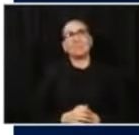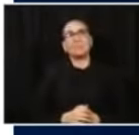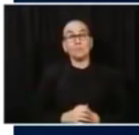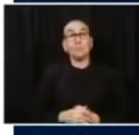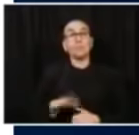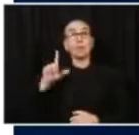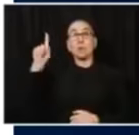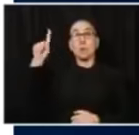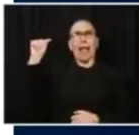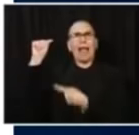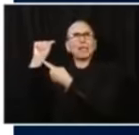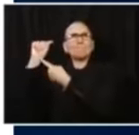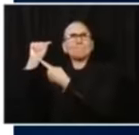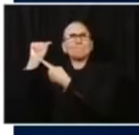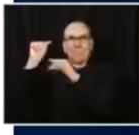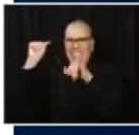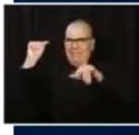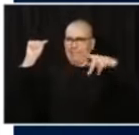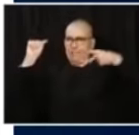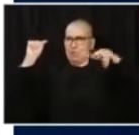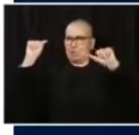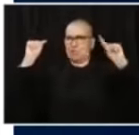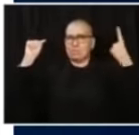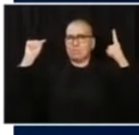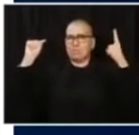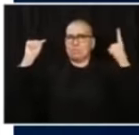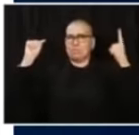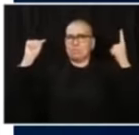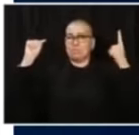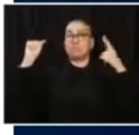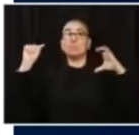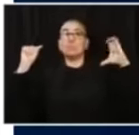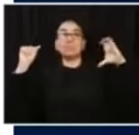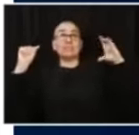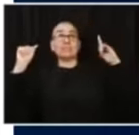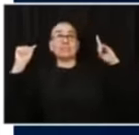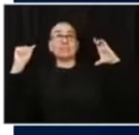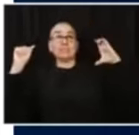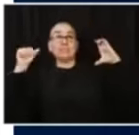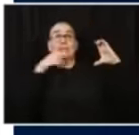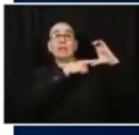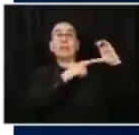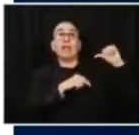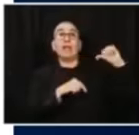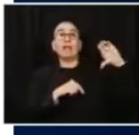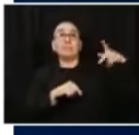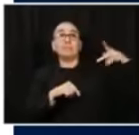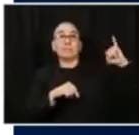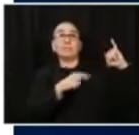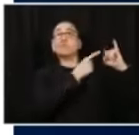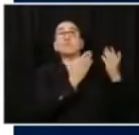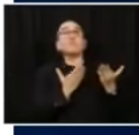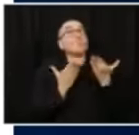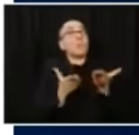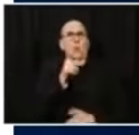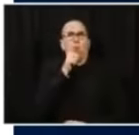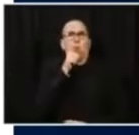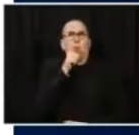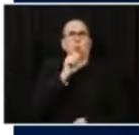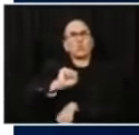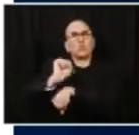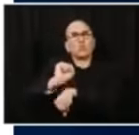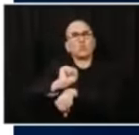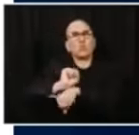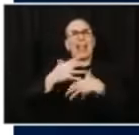vaccination, CDC's ACIP recommended that healthcare personnel and long-term care residents be included in